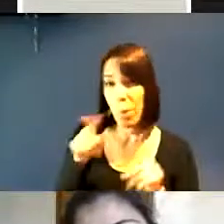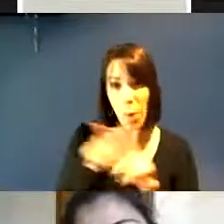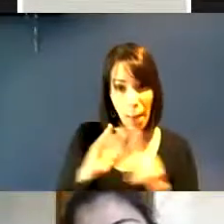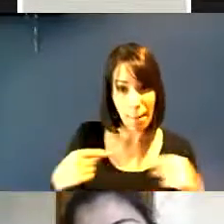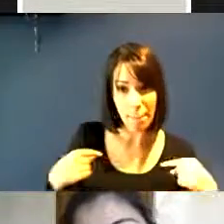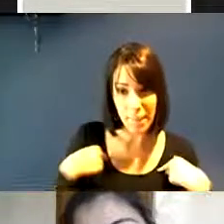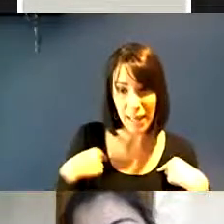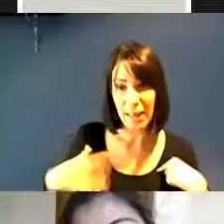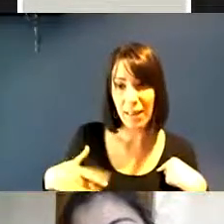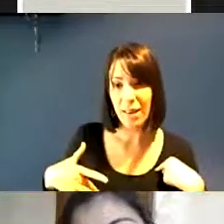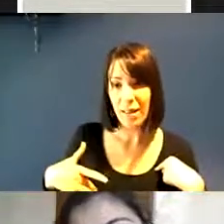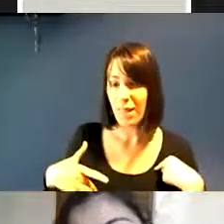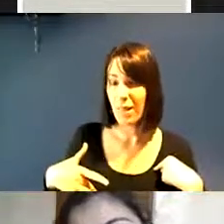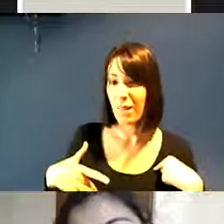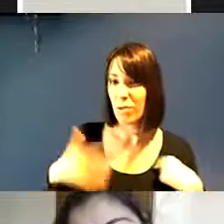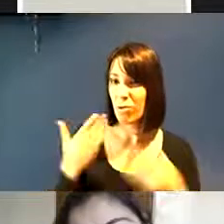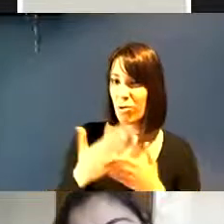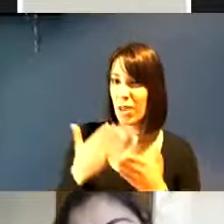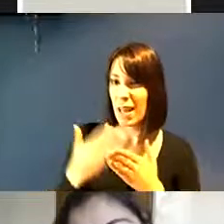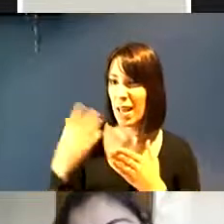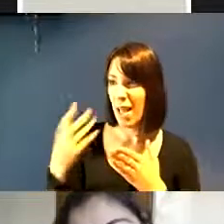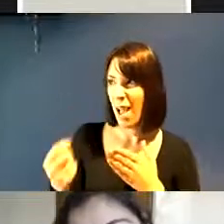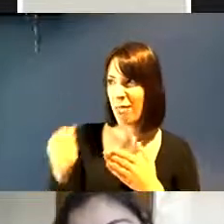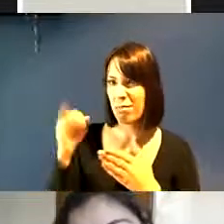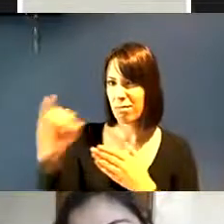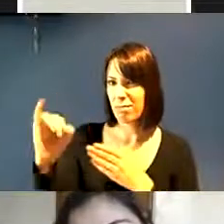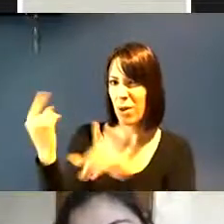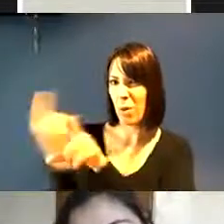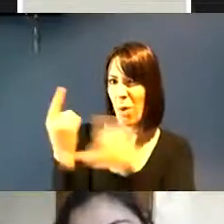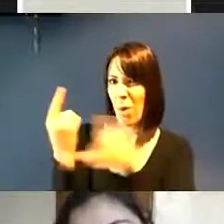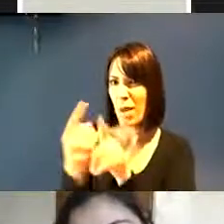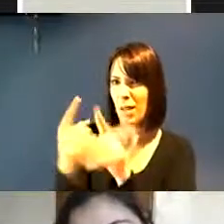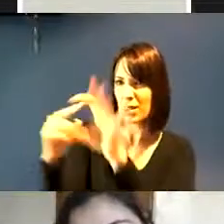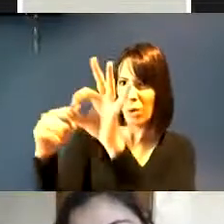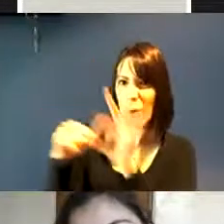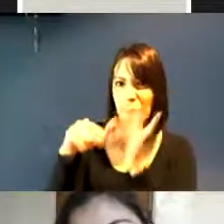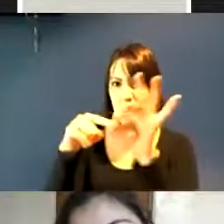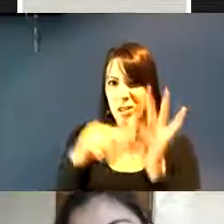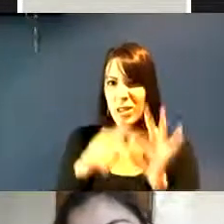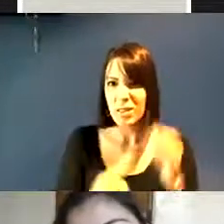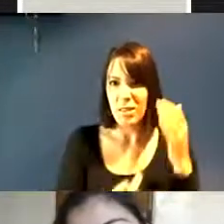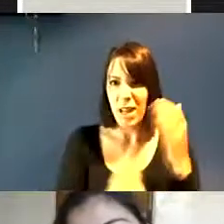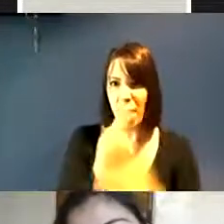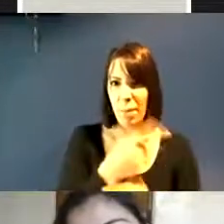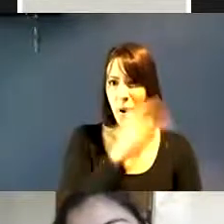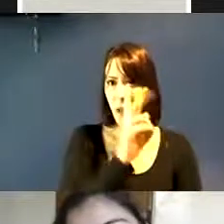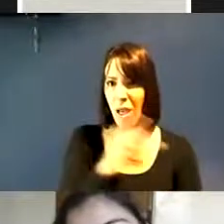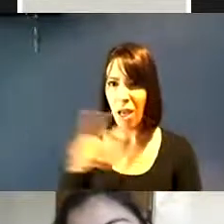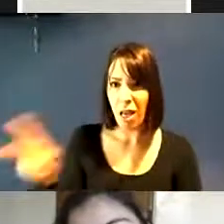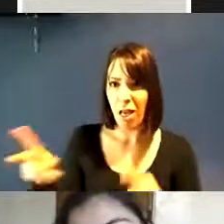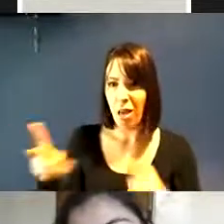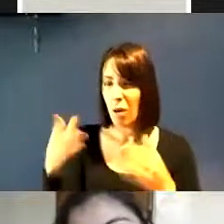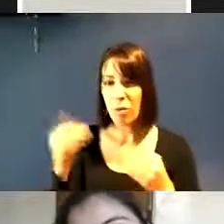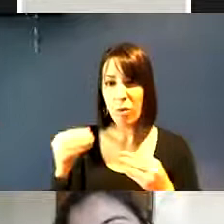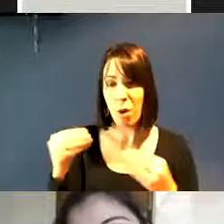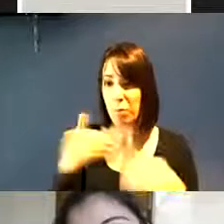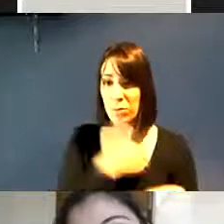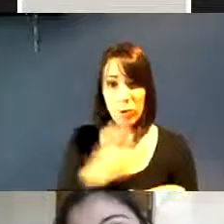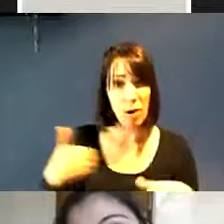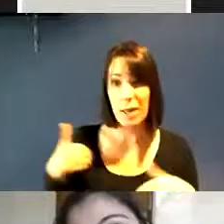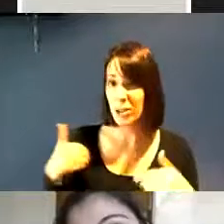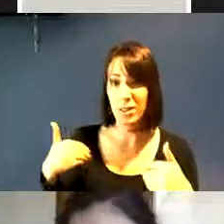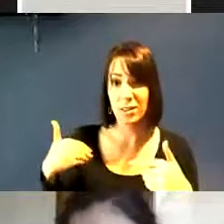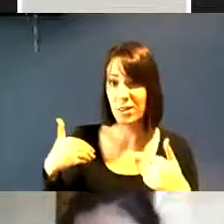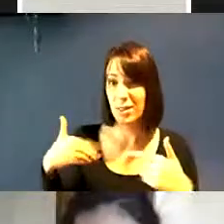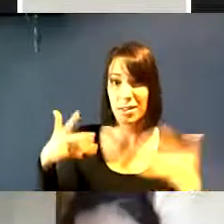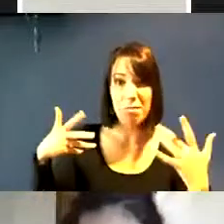attract a range of disturbing comments, questions, and behaviours from members of the general public. They can